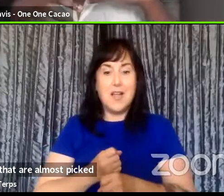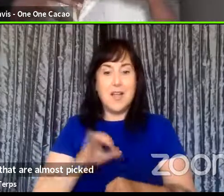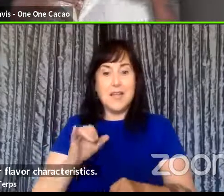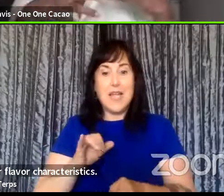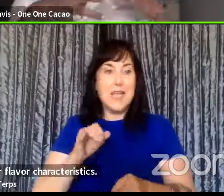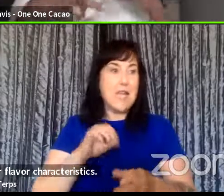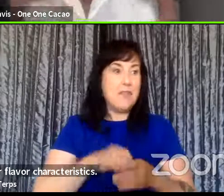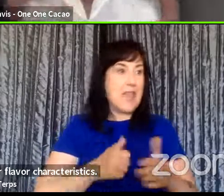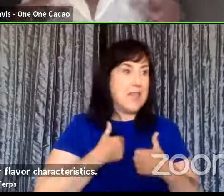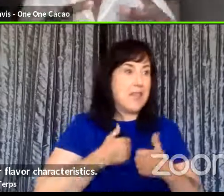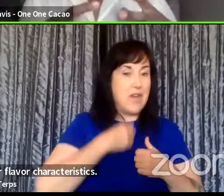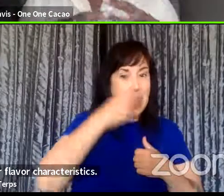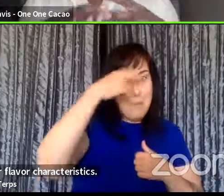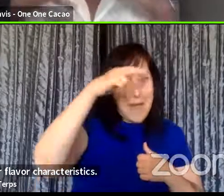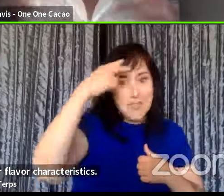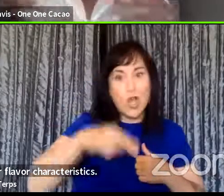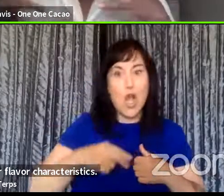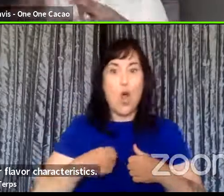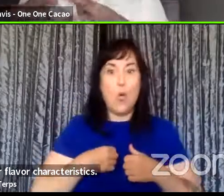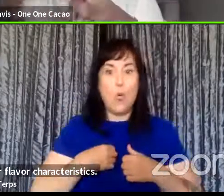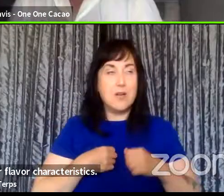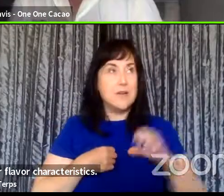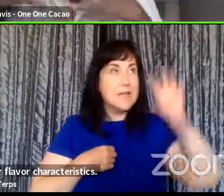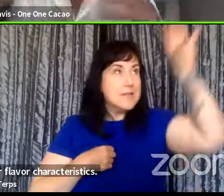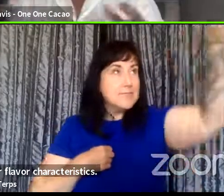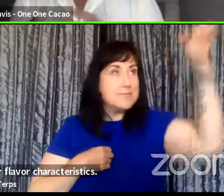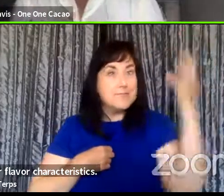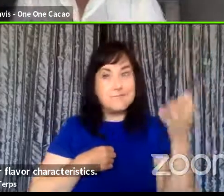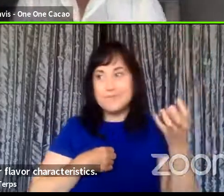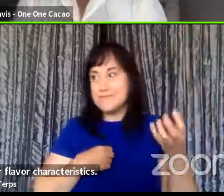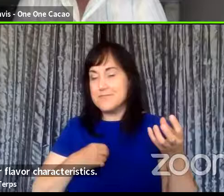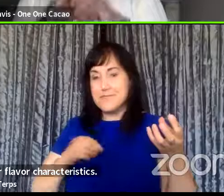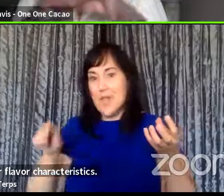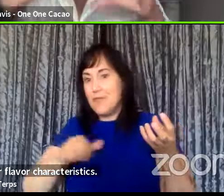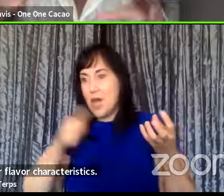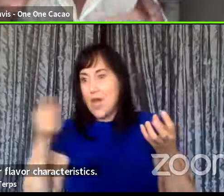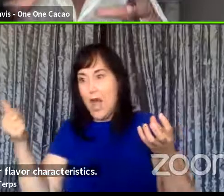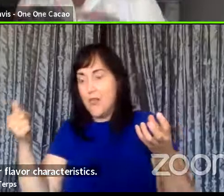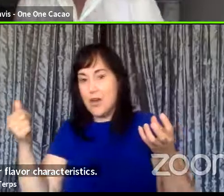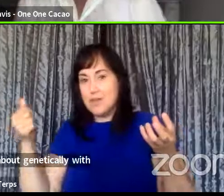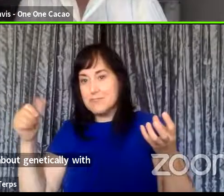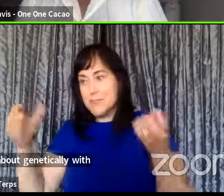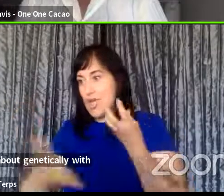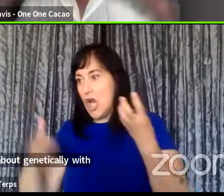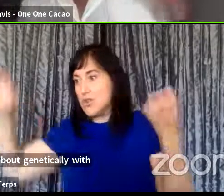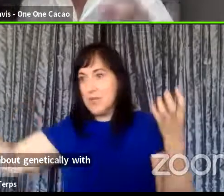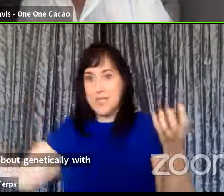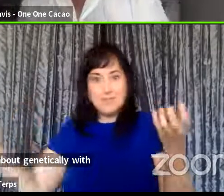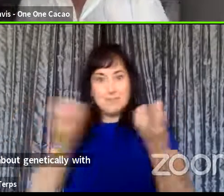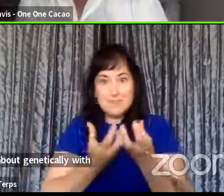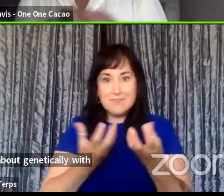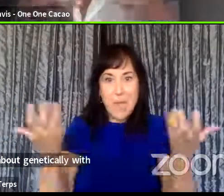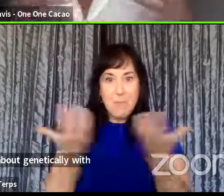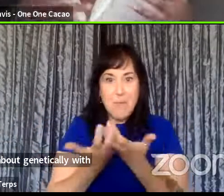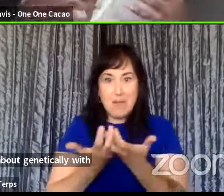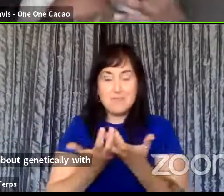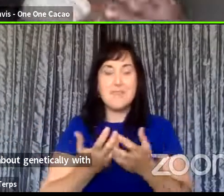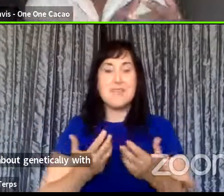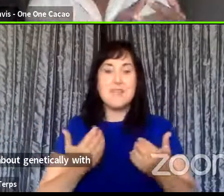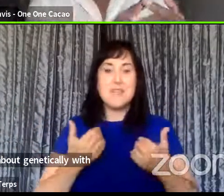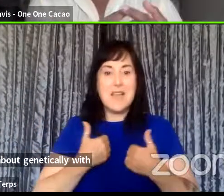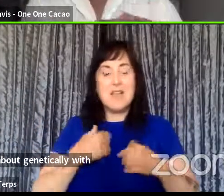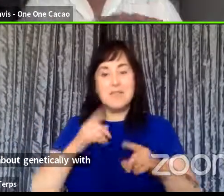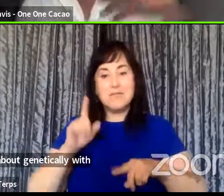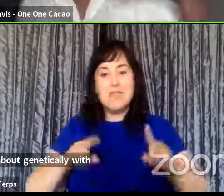or within South America, white beans and really working to enhance the quality of those white beans so they have less bitter flavor. Some of that happened from